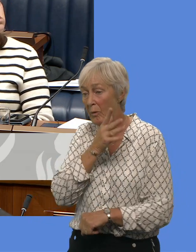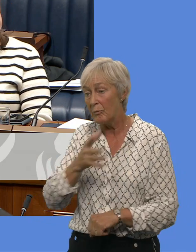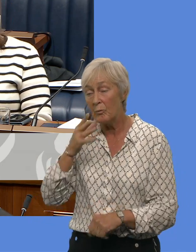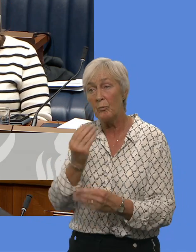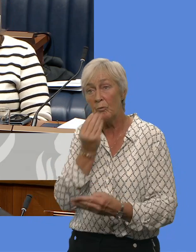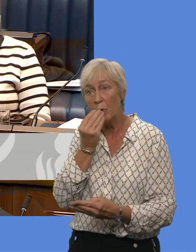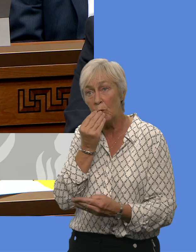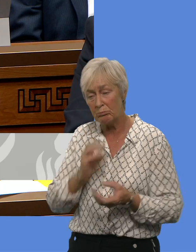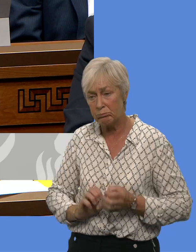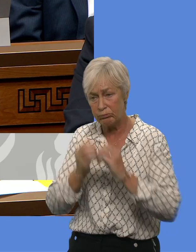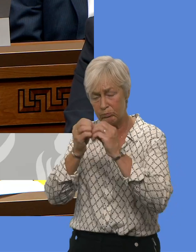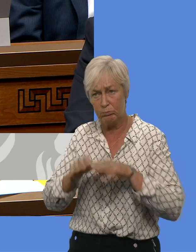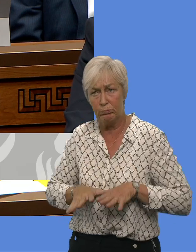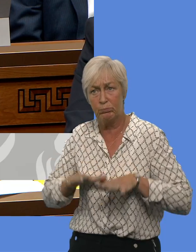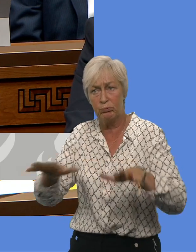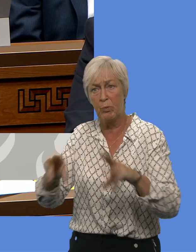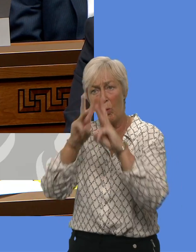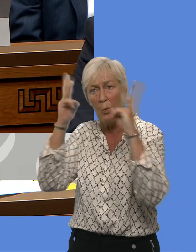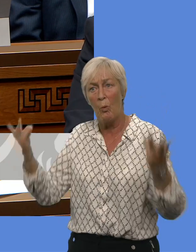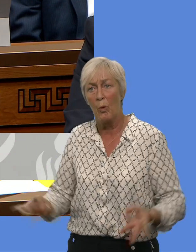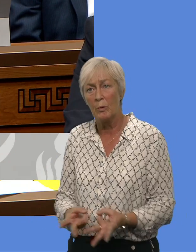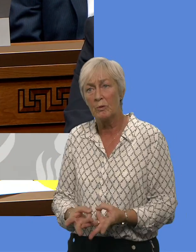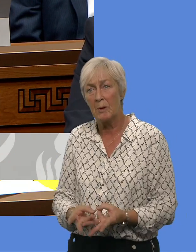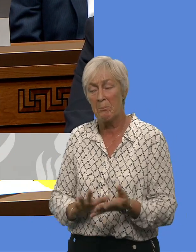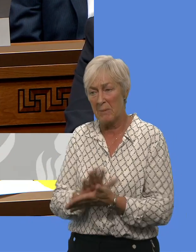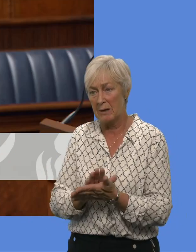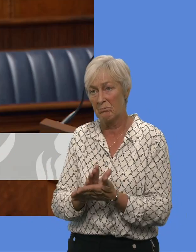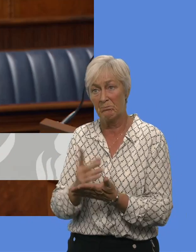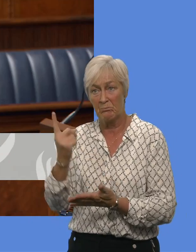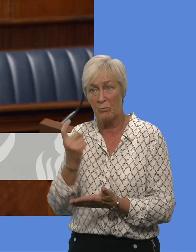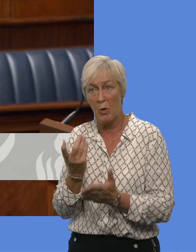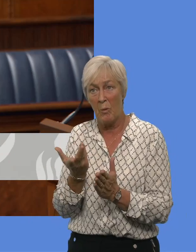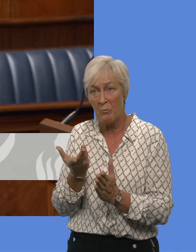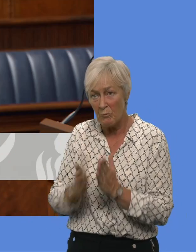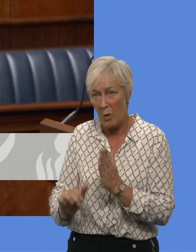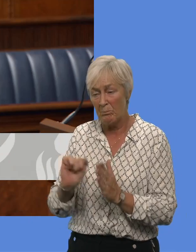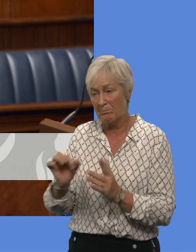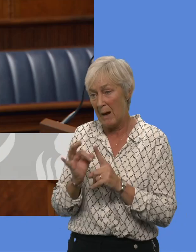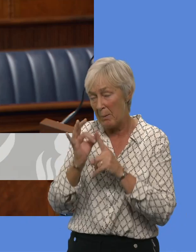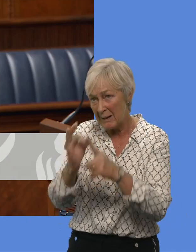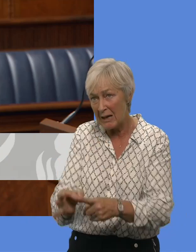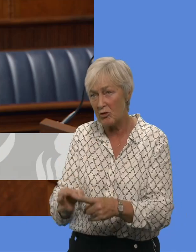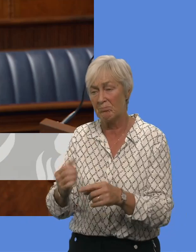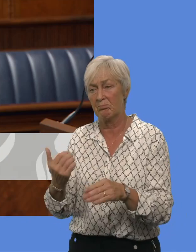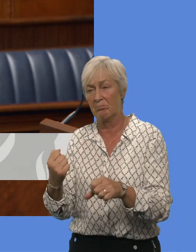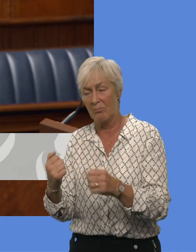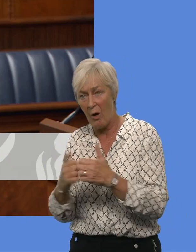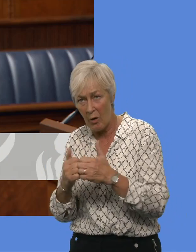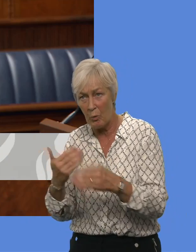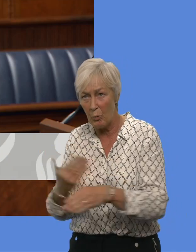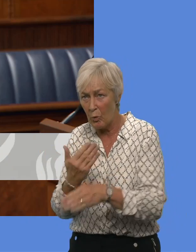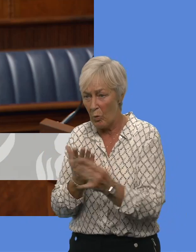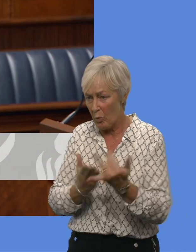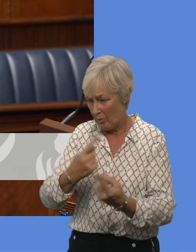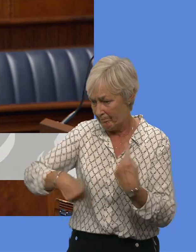are world-leading and world-class, and that comes from, of course, the application and the hard work of so many of